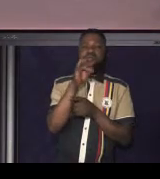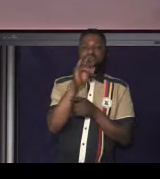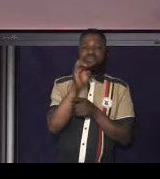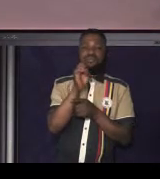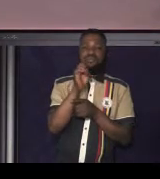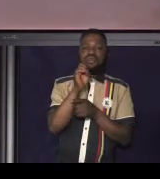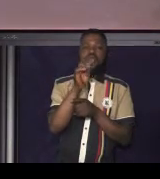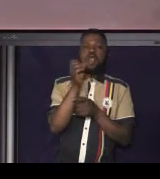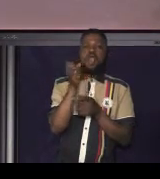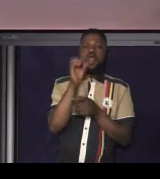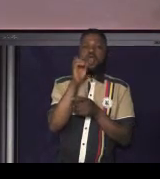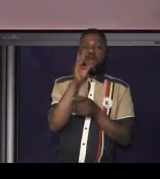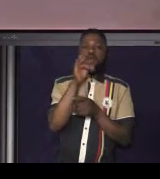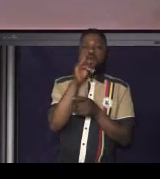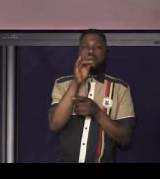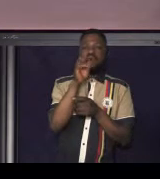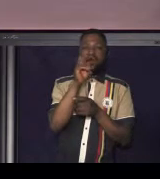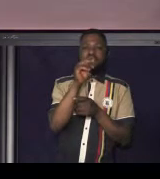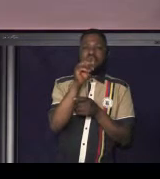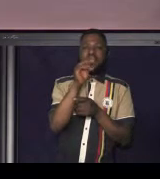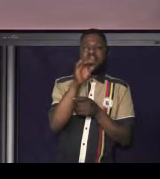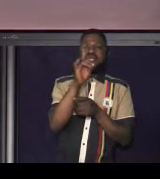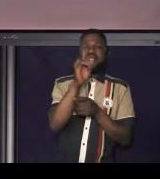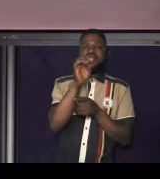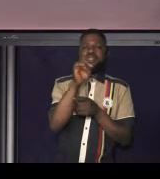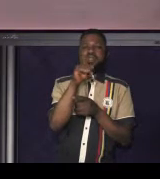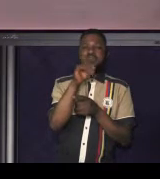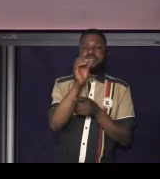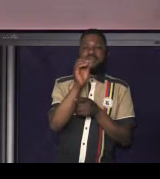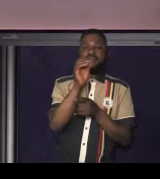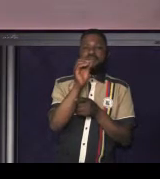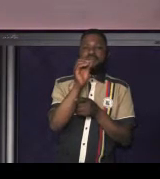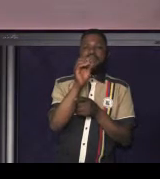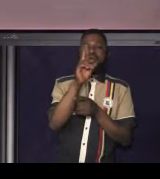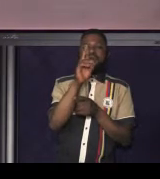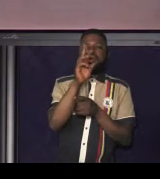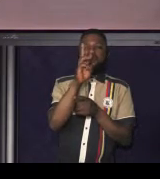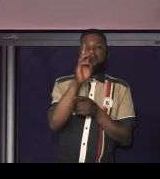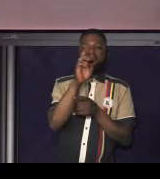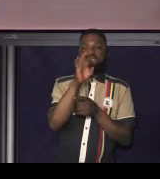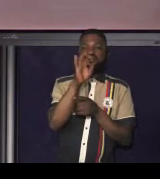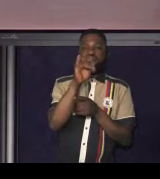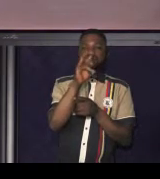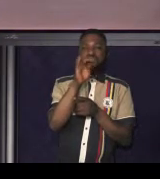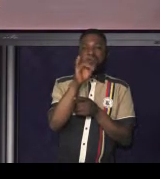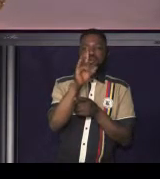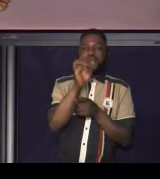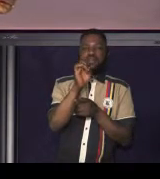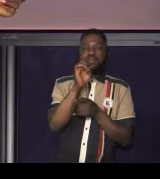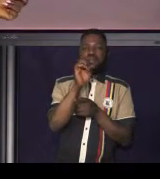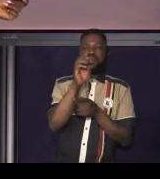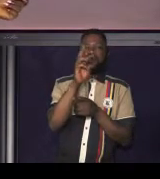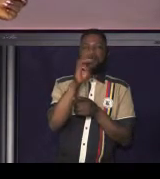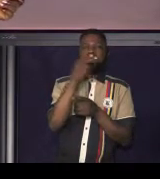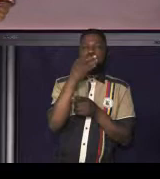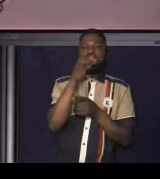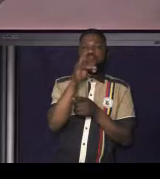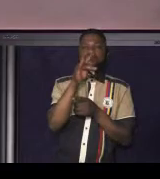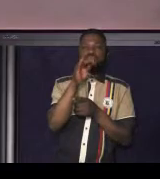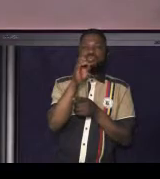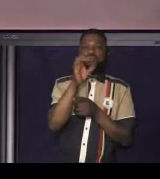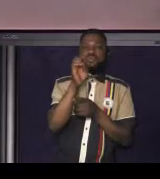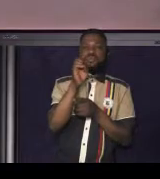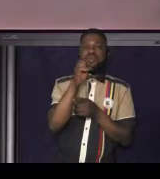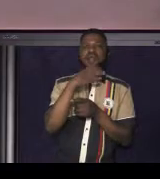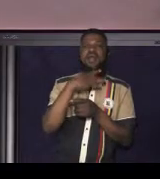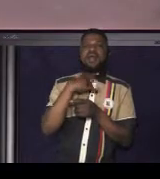castle, often, depot, wrestle, whistle,